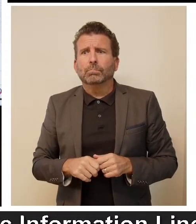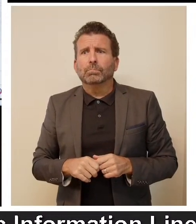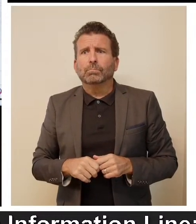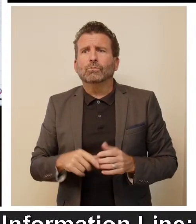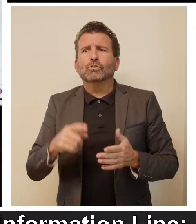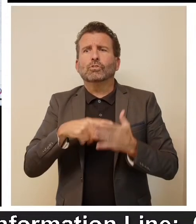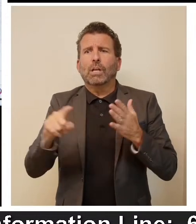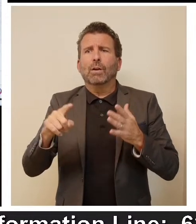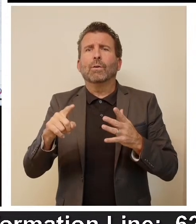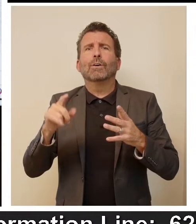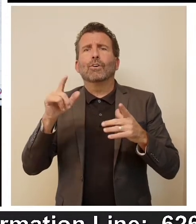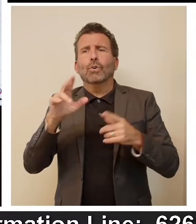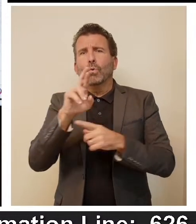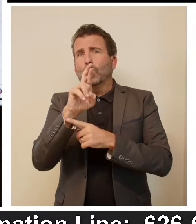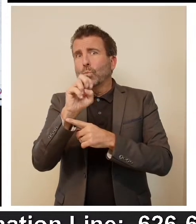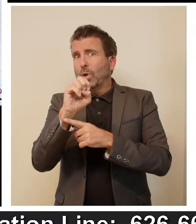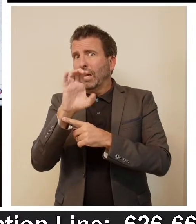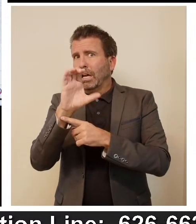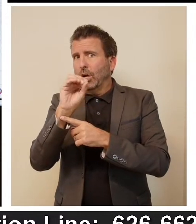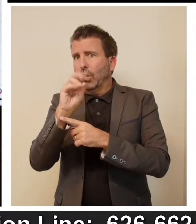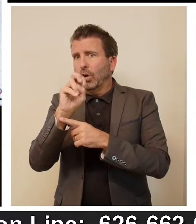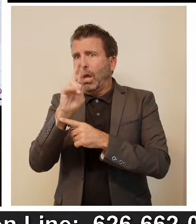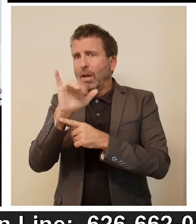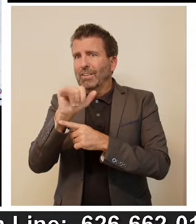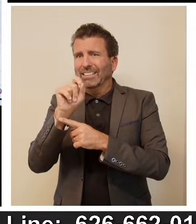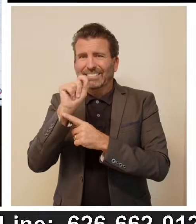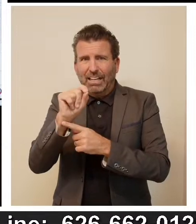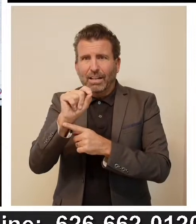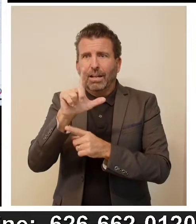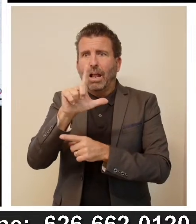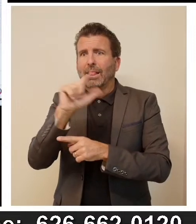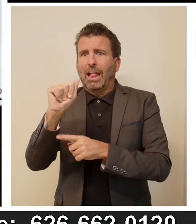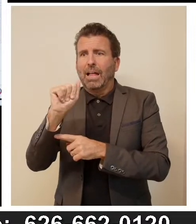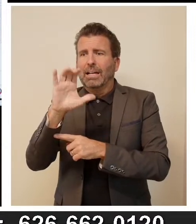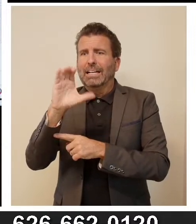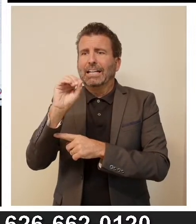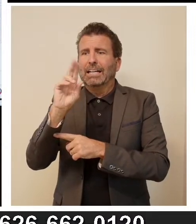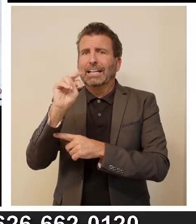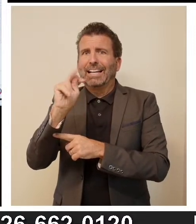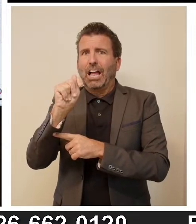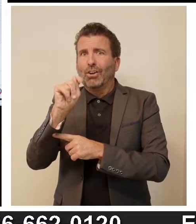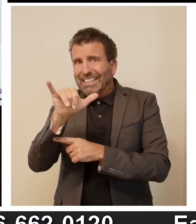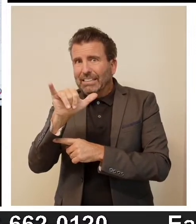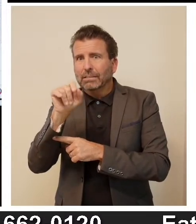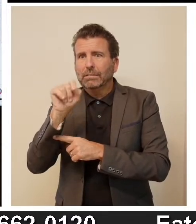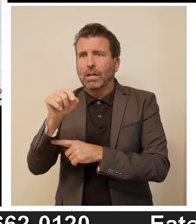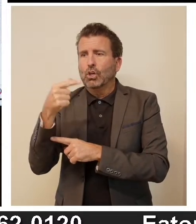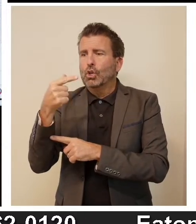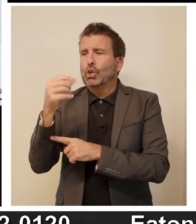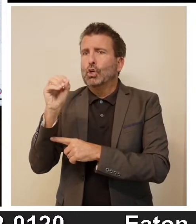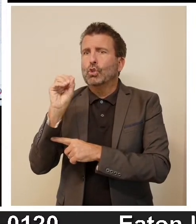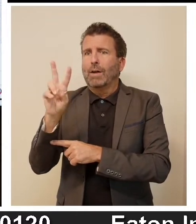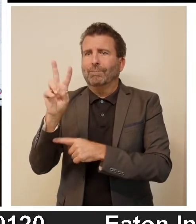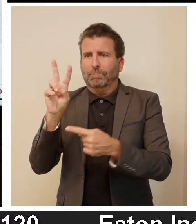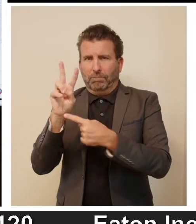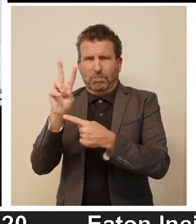recovery.lacounty.gov for the latest information on debris removal process.